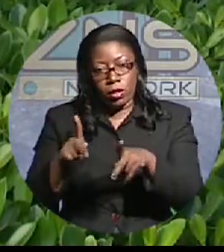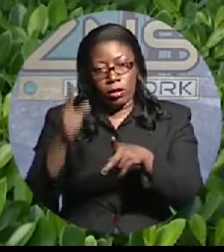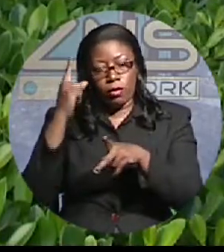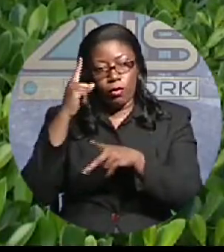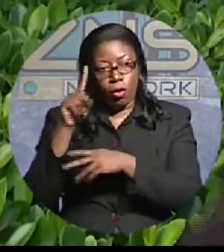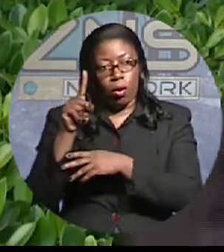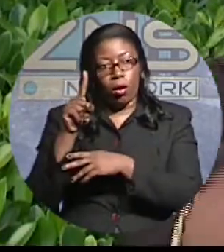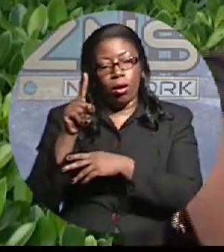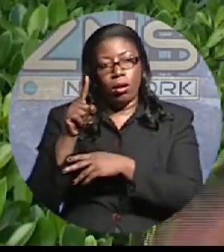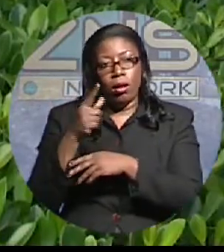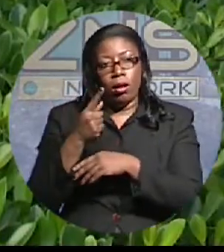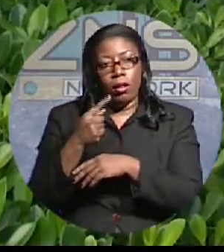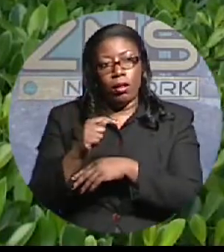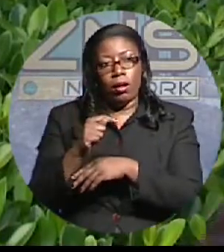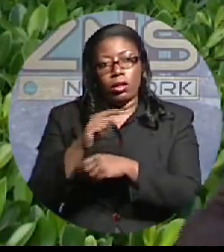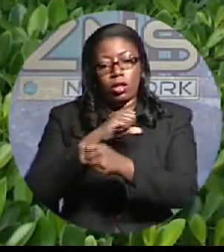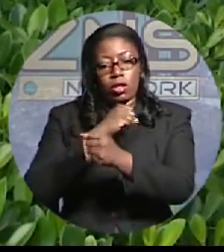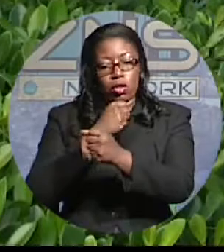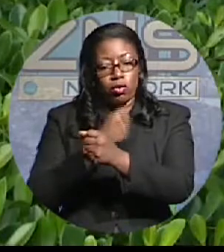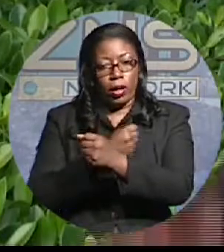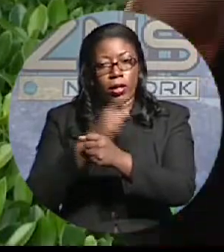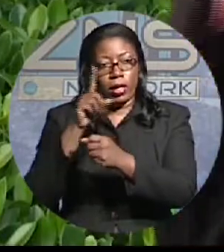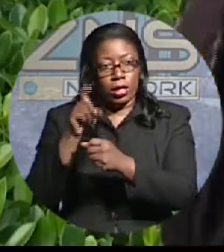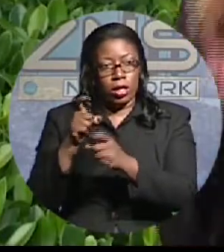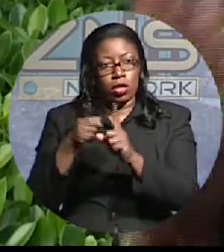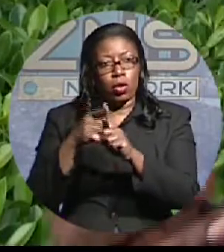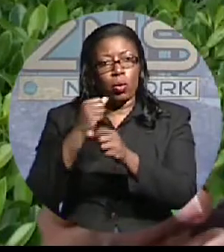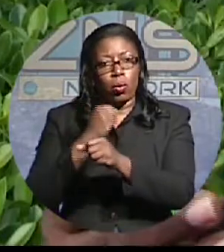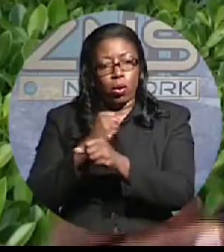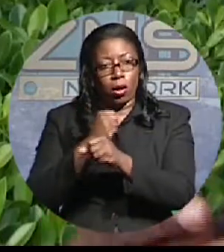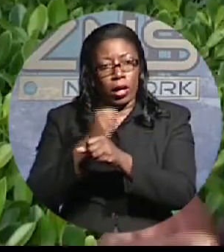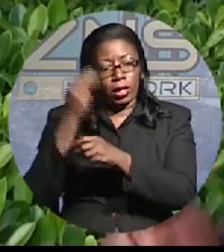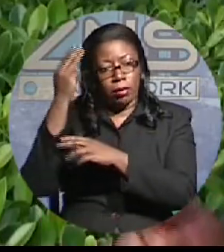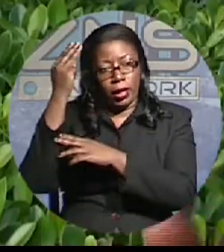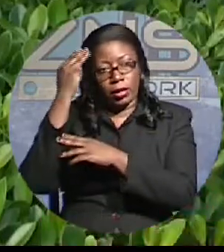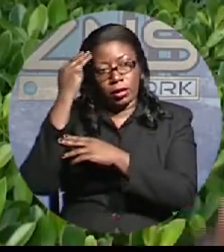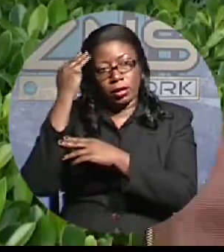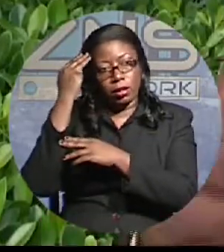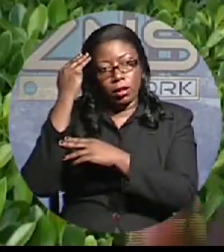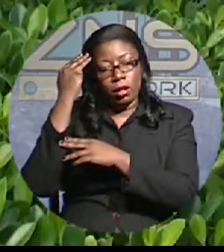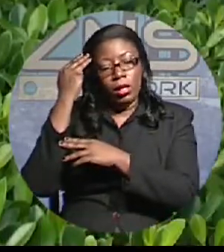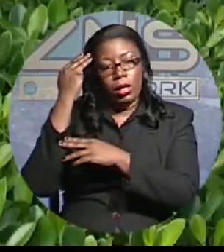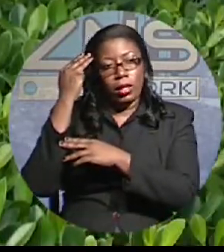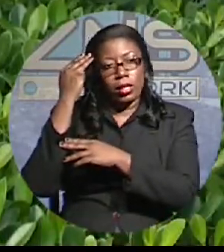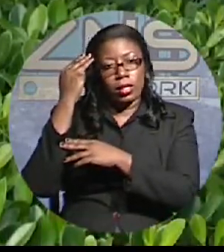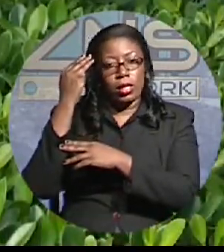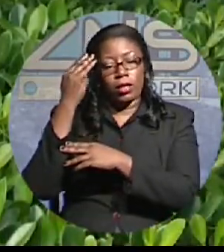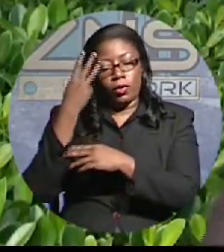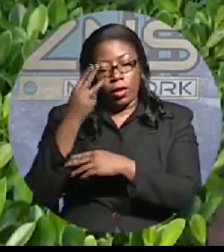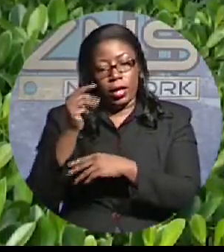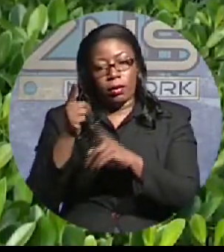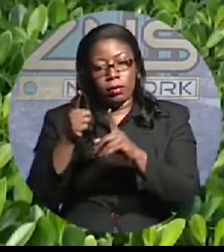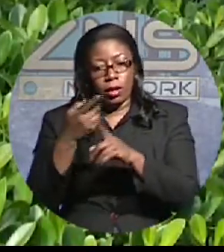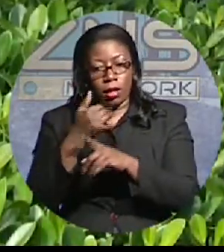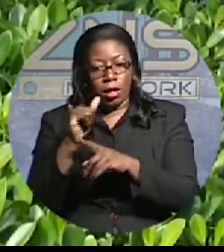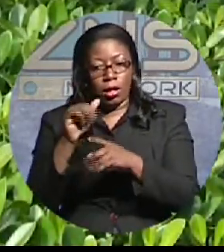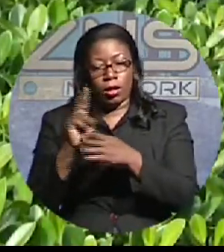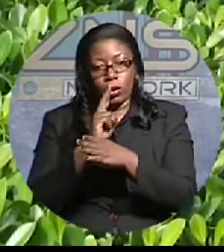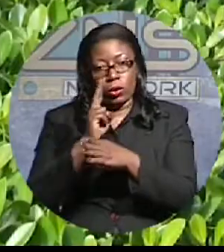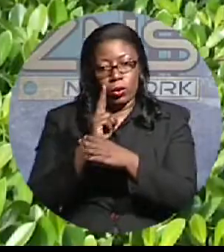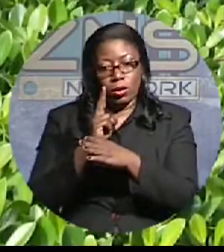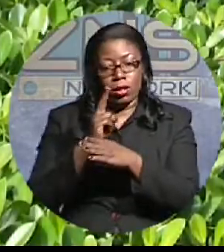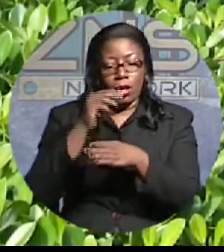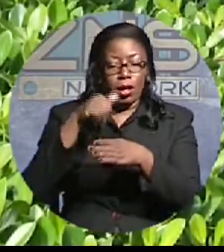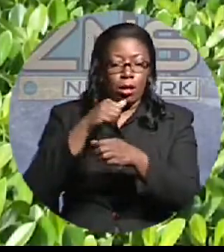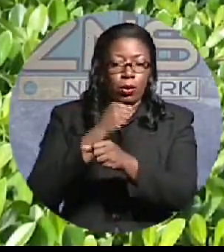physical strength they need to perform a task, the mental capacity that is needed for them to be able to perform a task, and the time they spend in